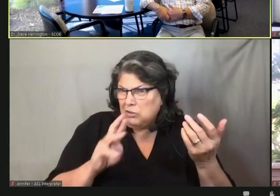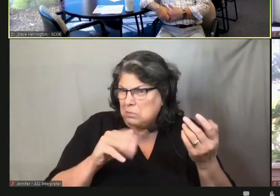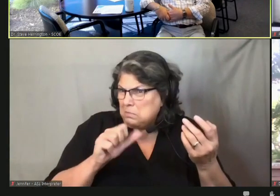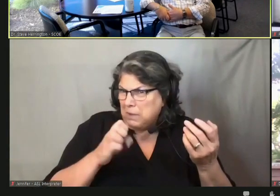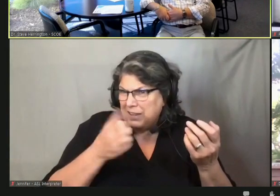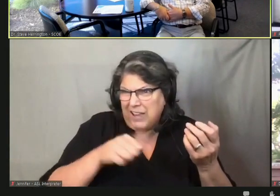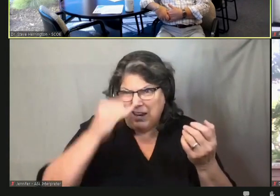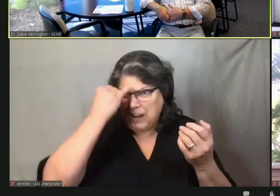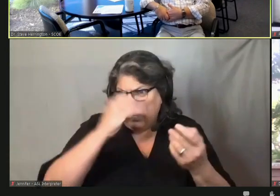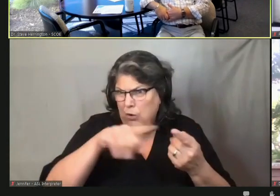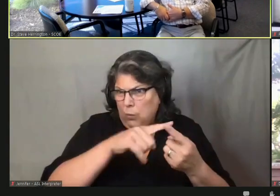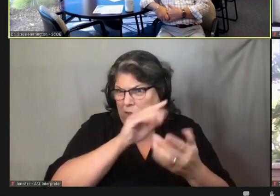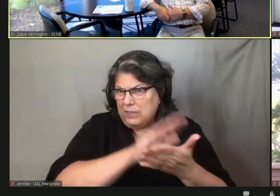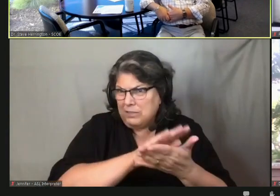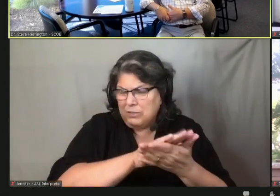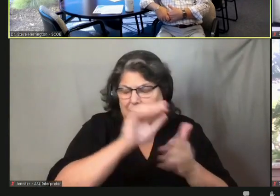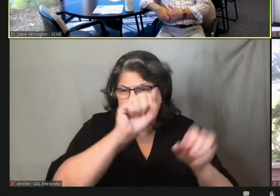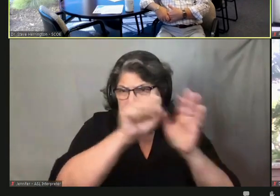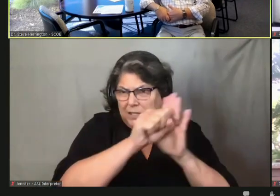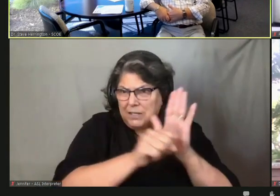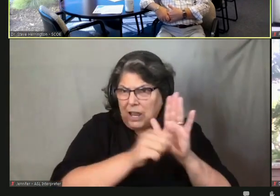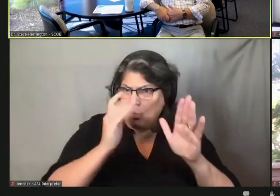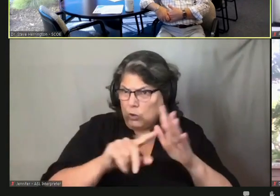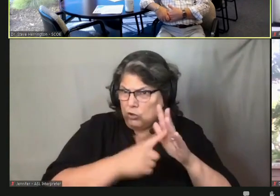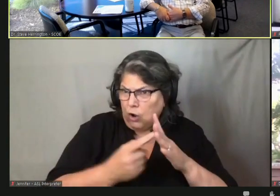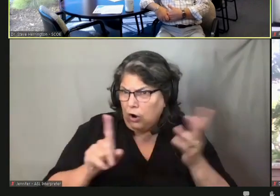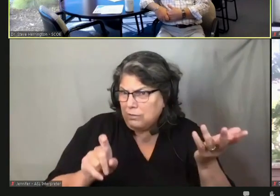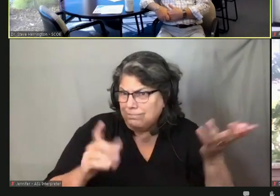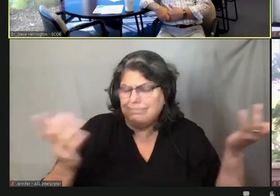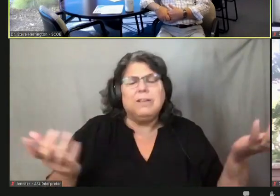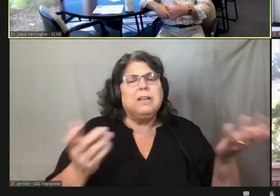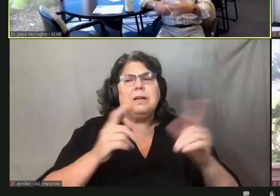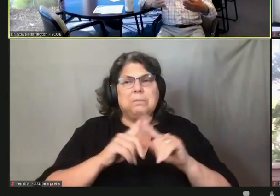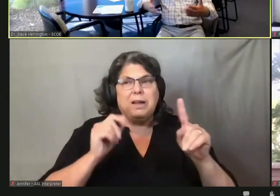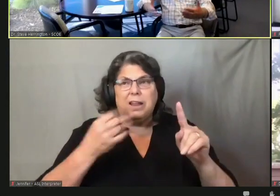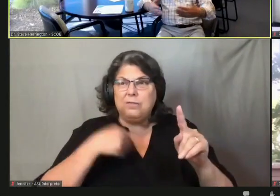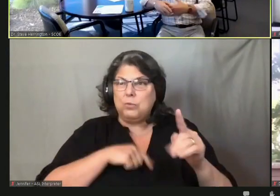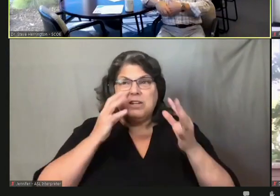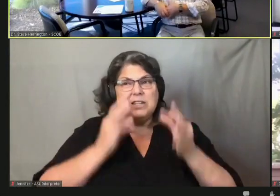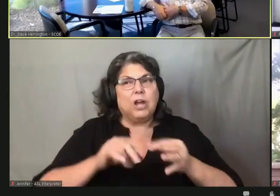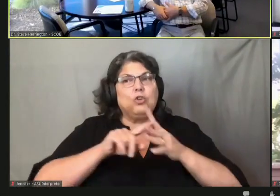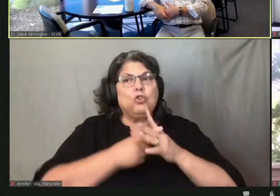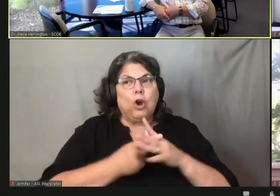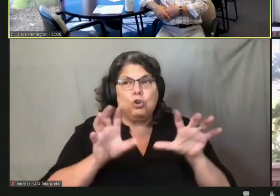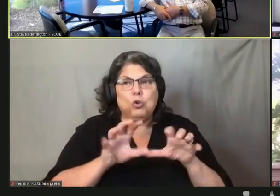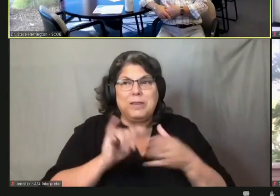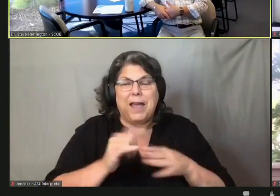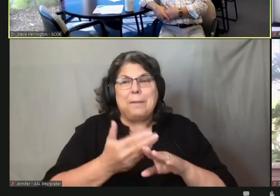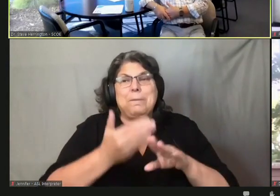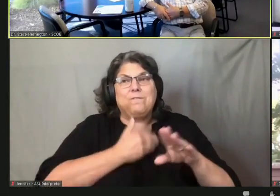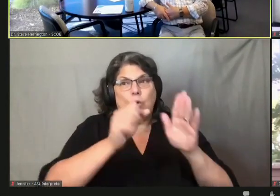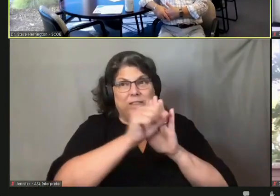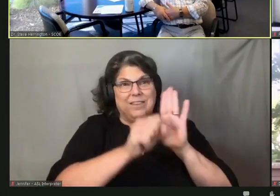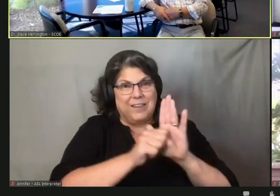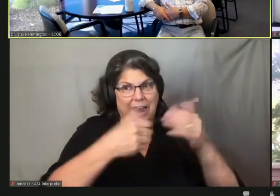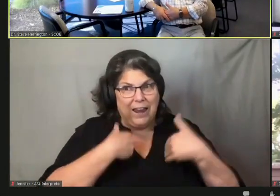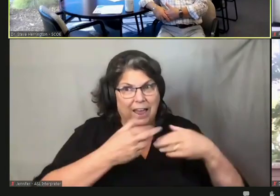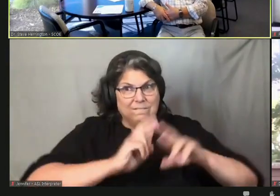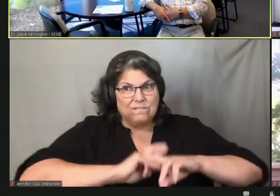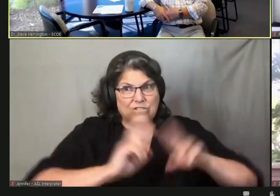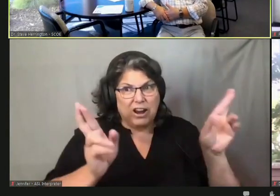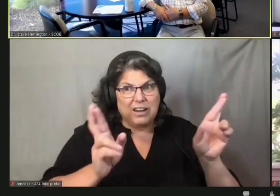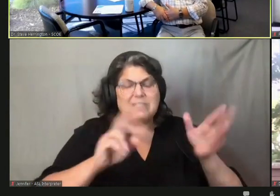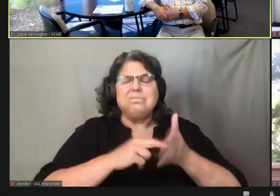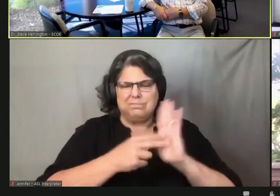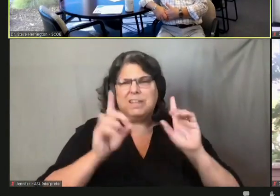might be in place. But if you choose to operate earlier than the state availability, districts are having to bear that